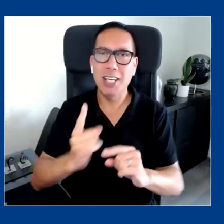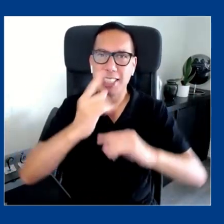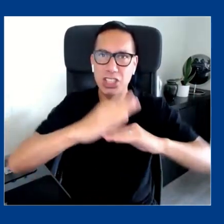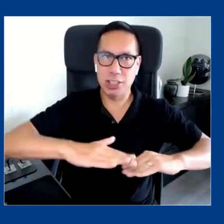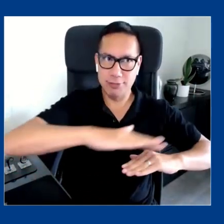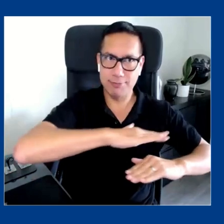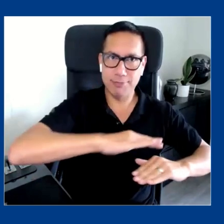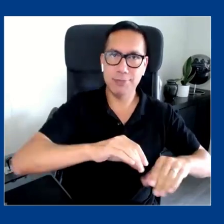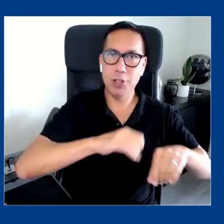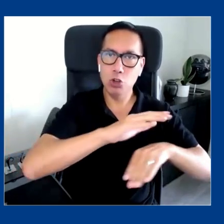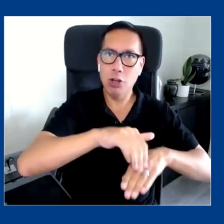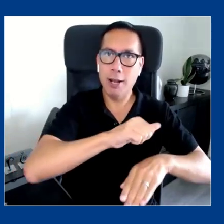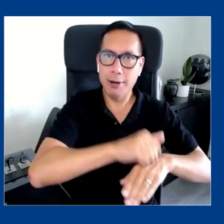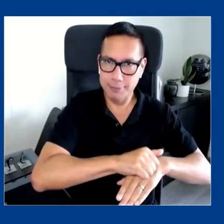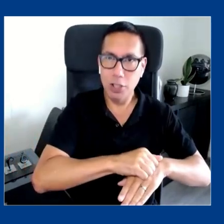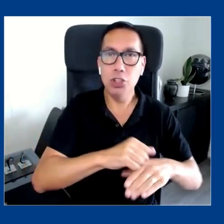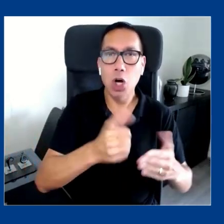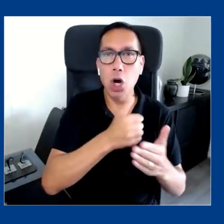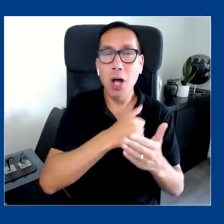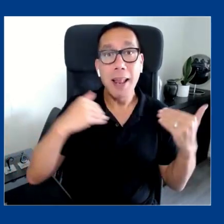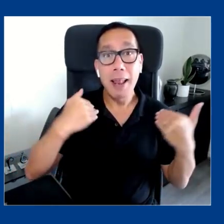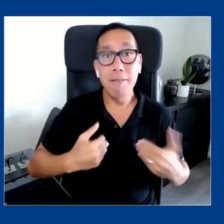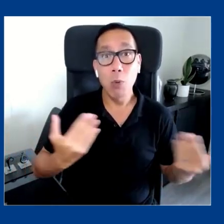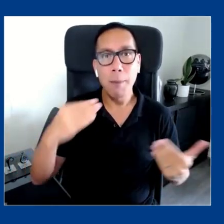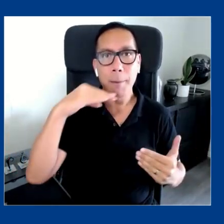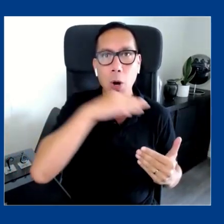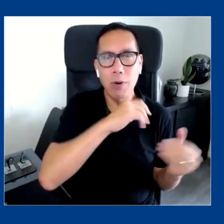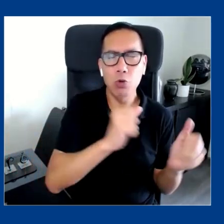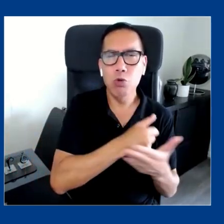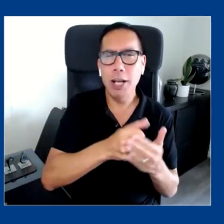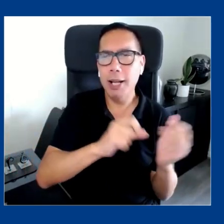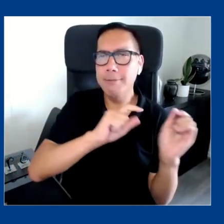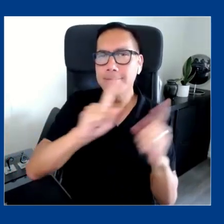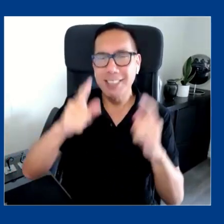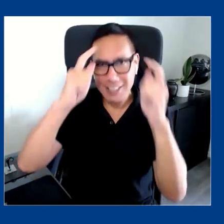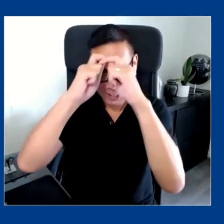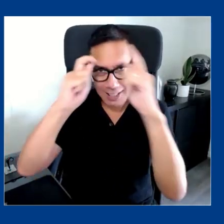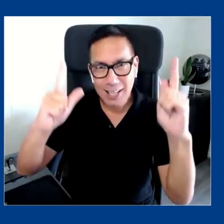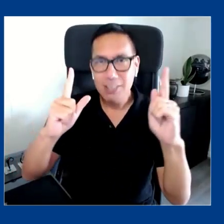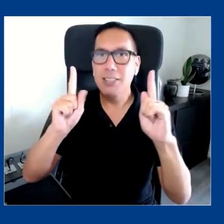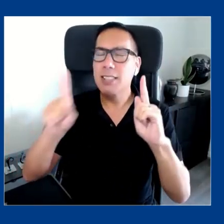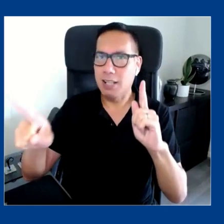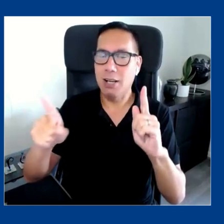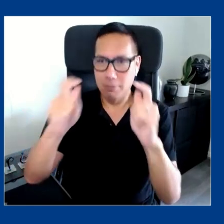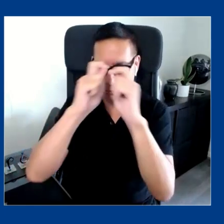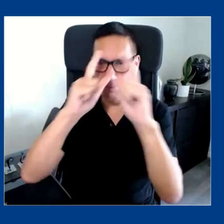travels to Timor-Leste to carry out research and visit extended family.